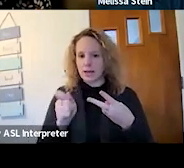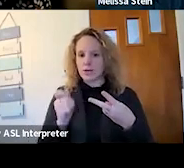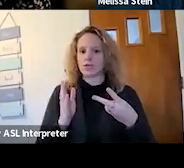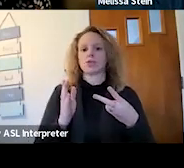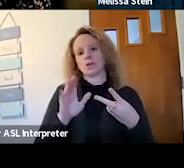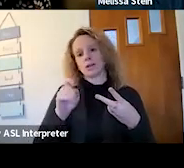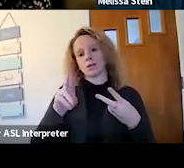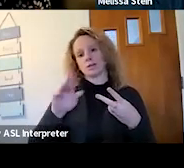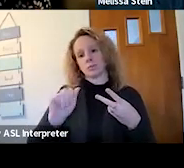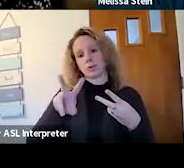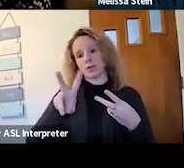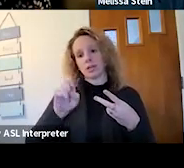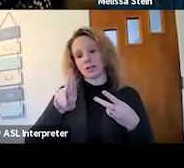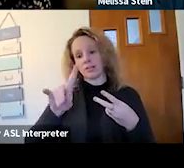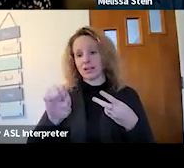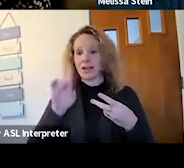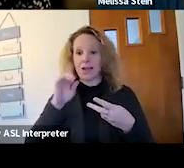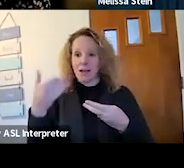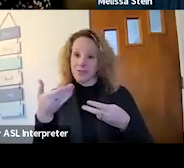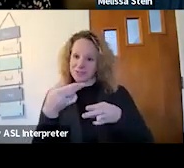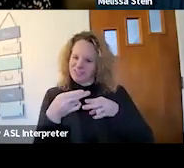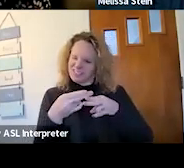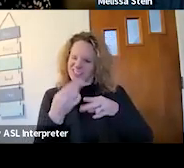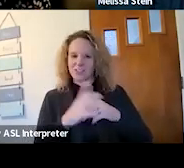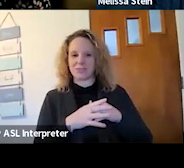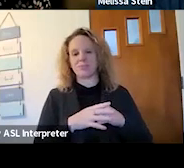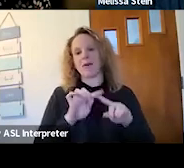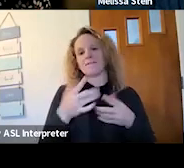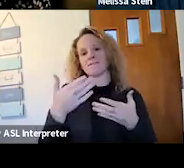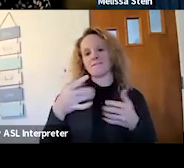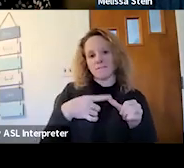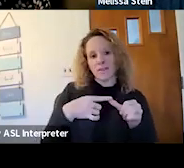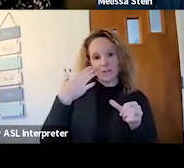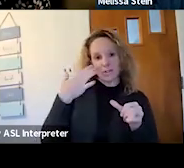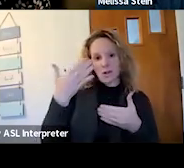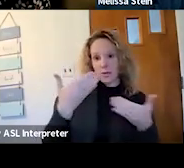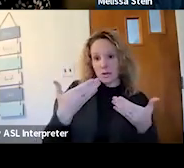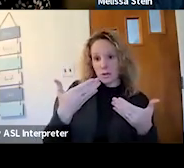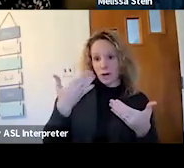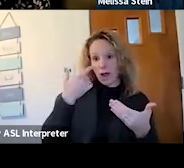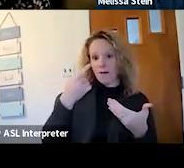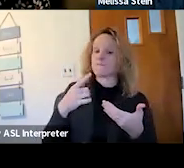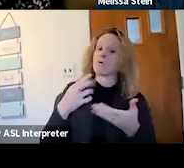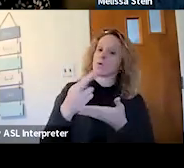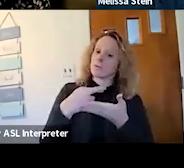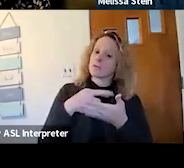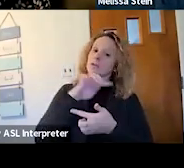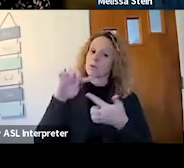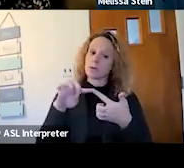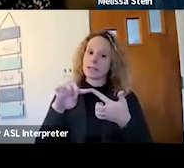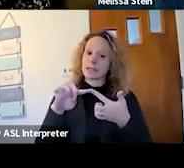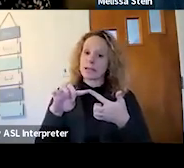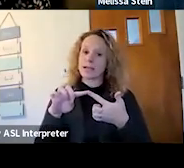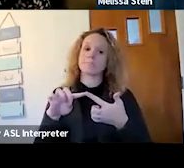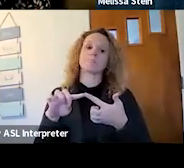Verde, and I will introduce them shortly. But first, I've just got a few introductory items to review. I'm